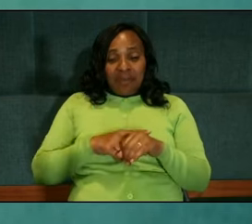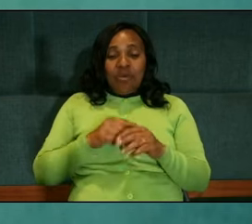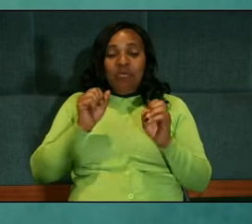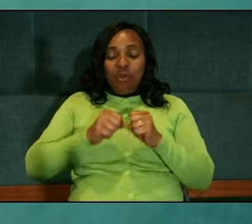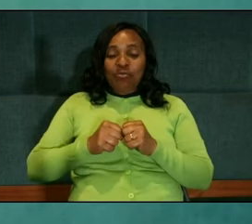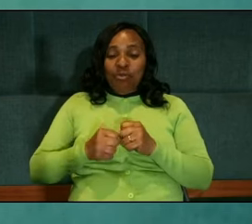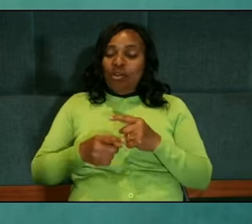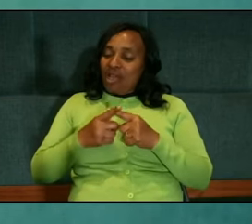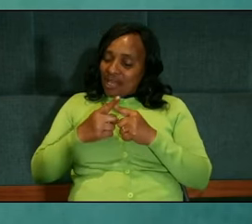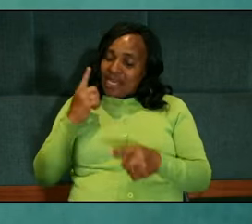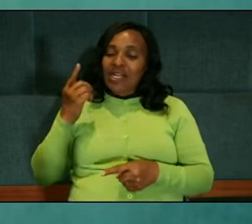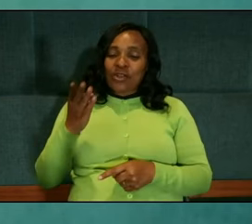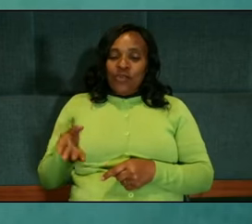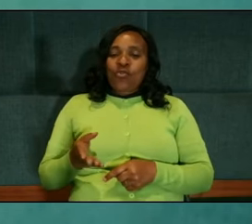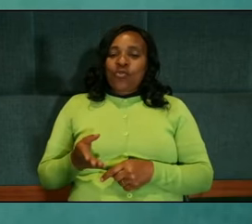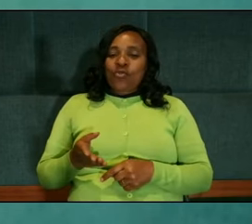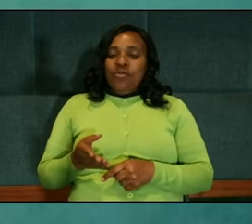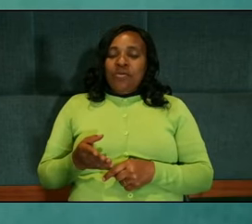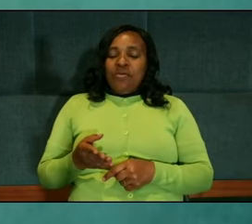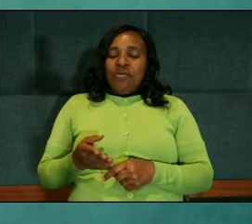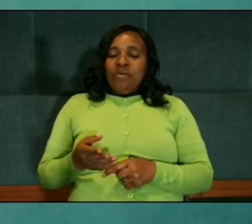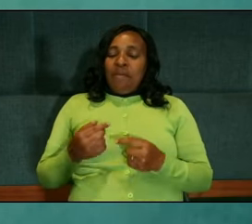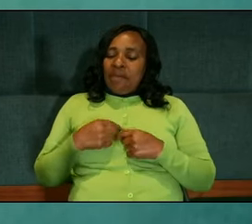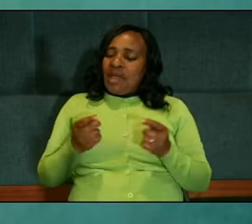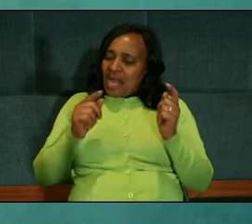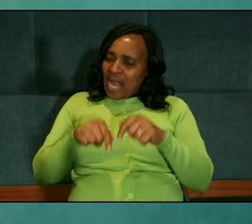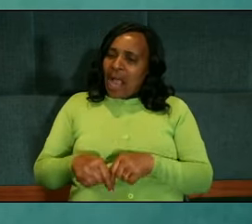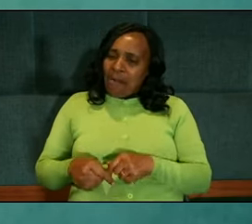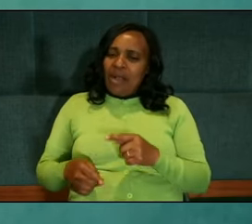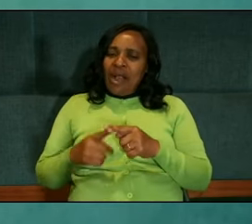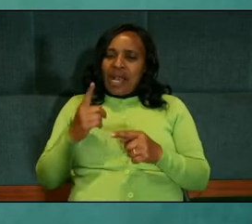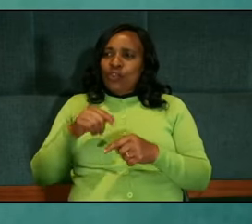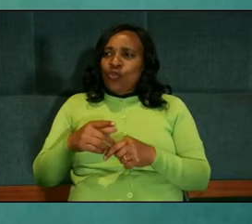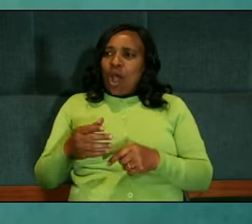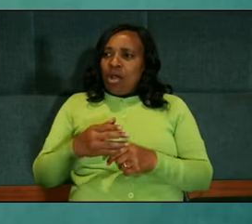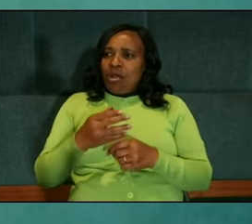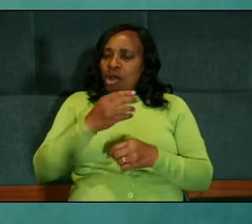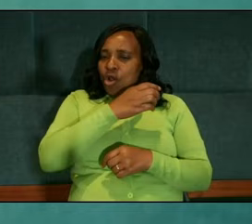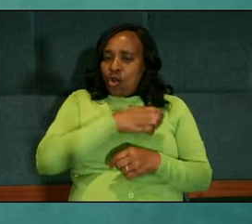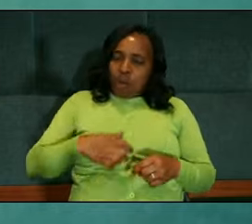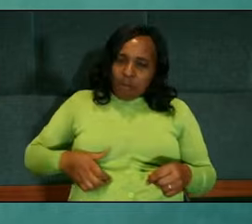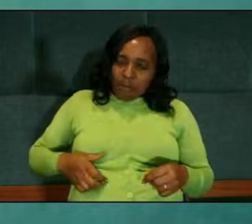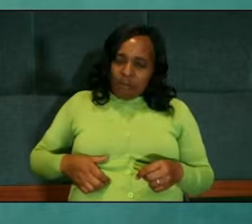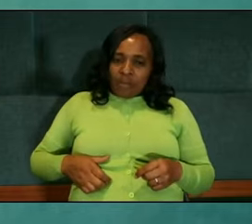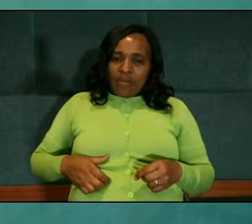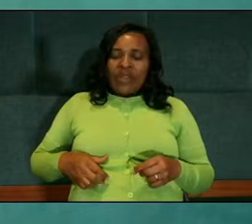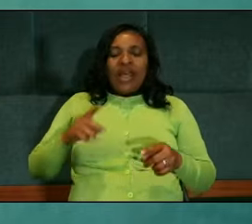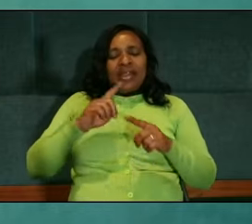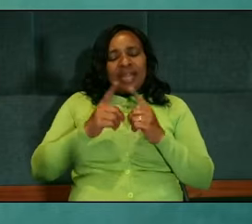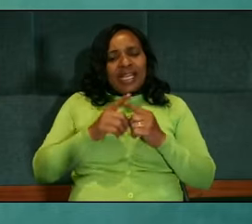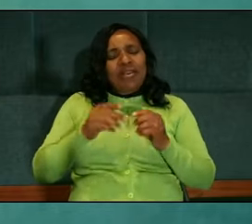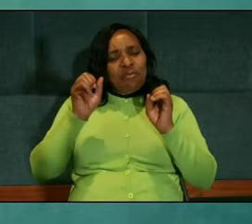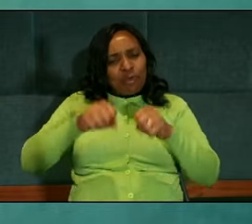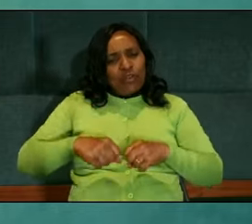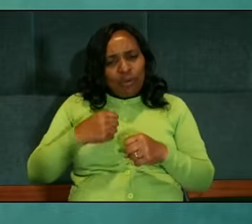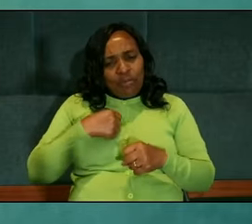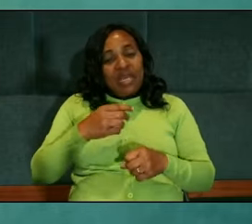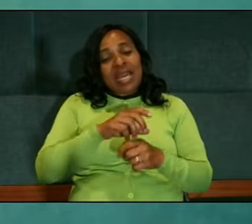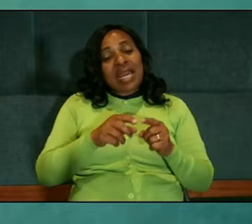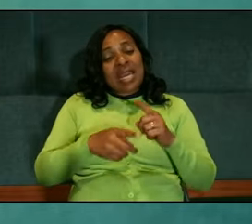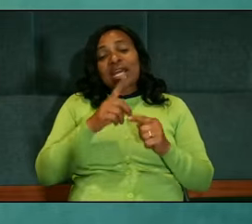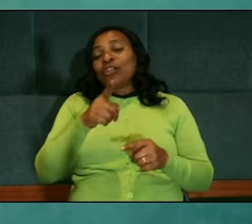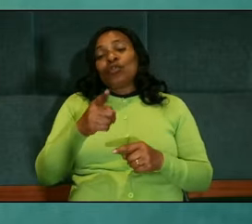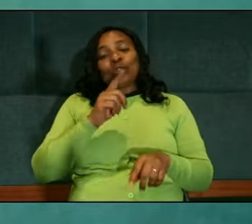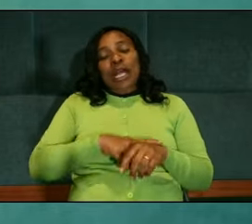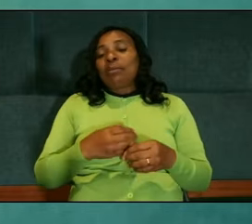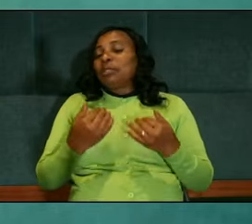your... I came and cut your robe and you didn't know it. So I could have also killed you in your